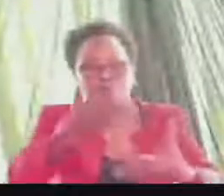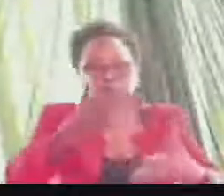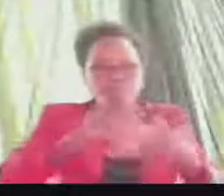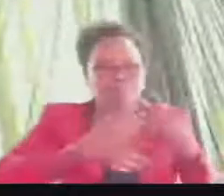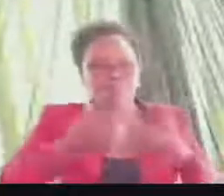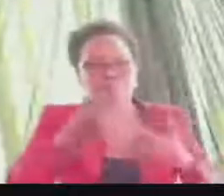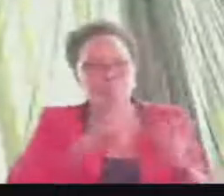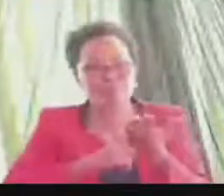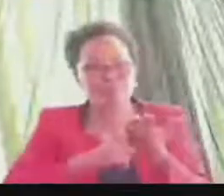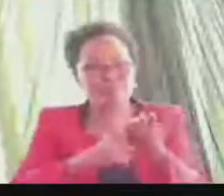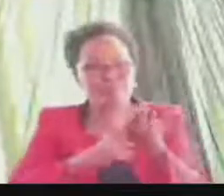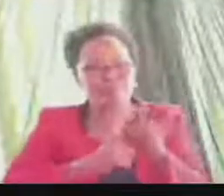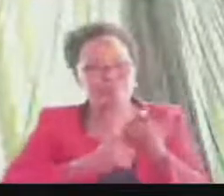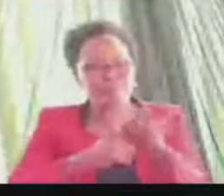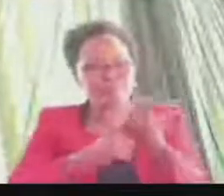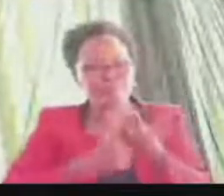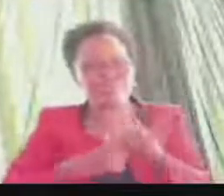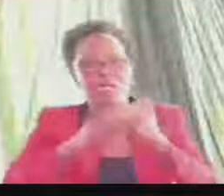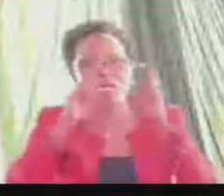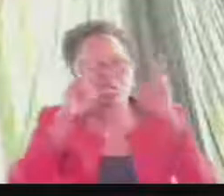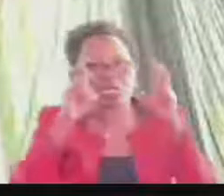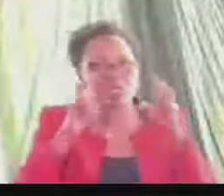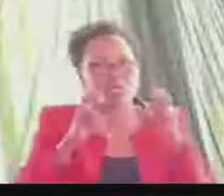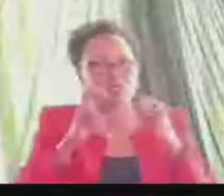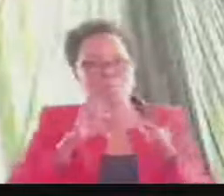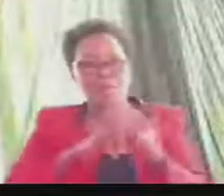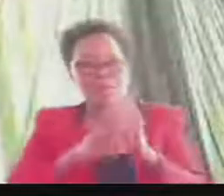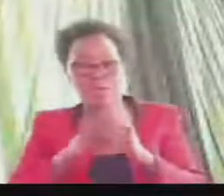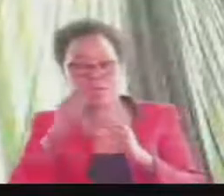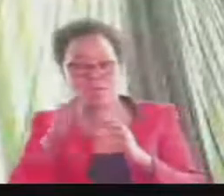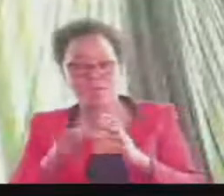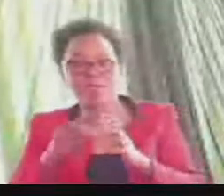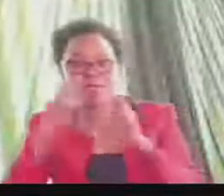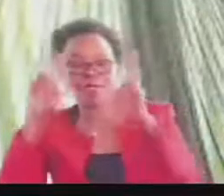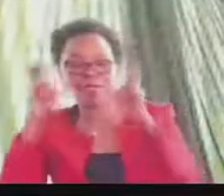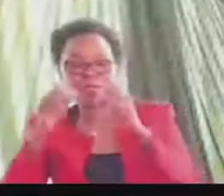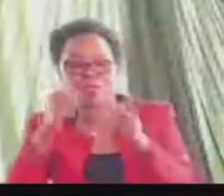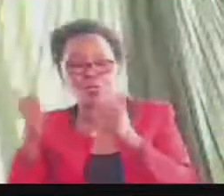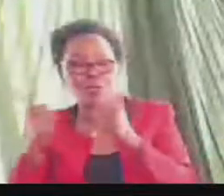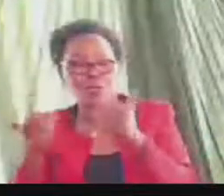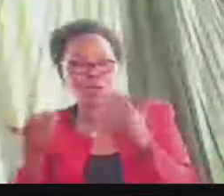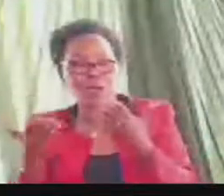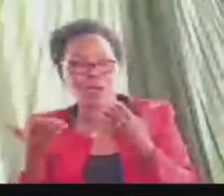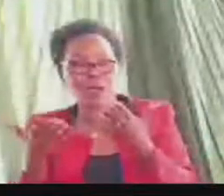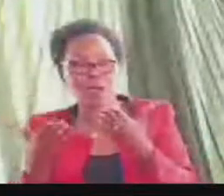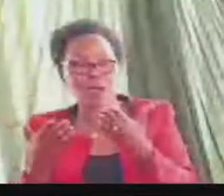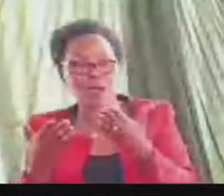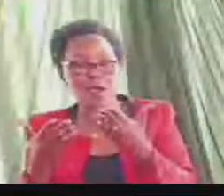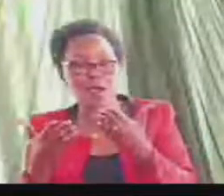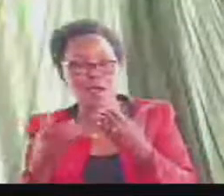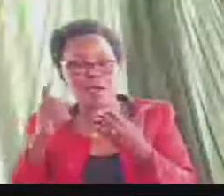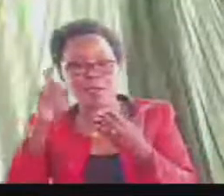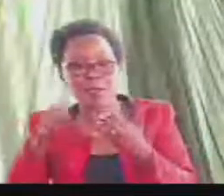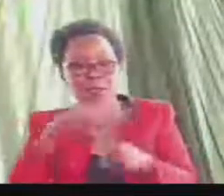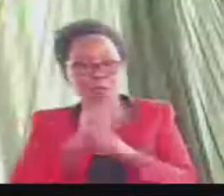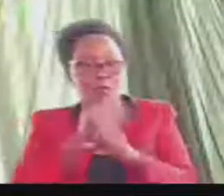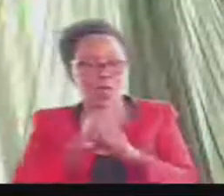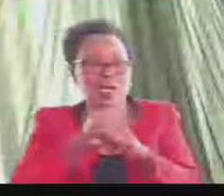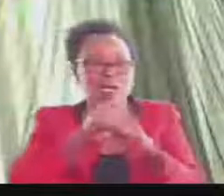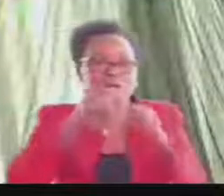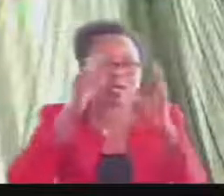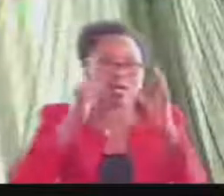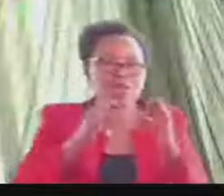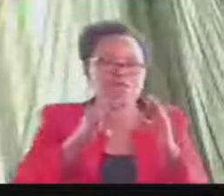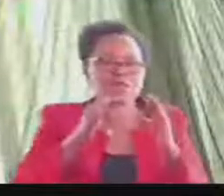deliberate on issues, and so it's not an issue that one has to do this work whether you are diabetic or not, whether